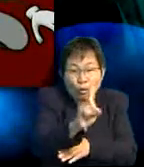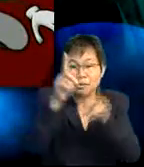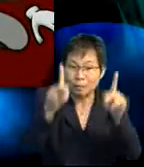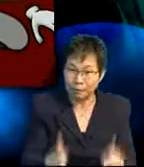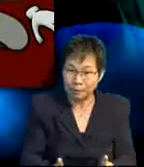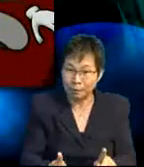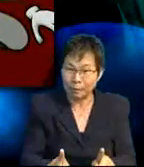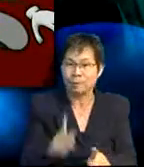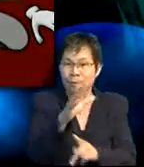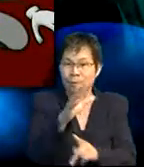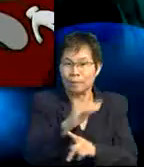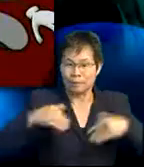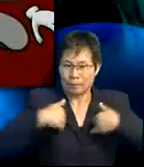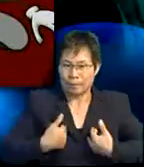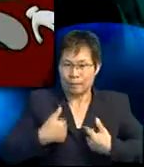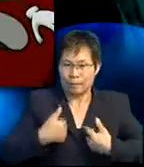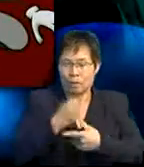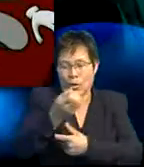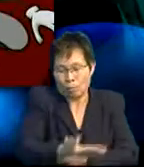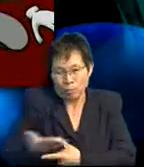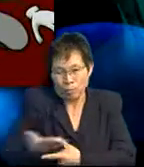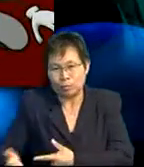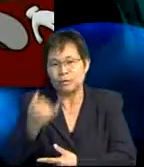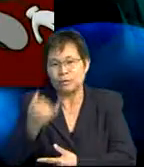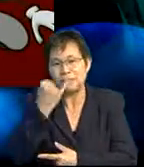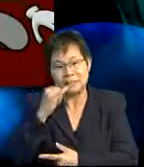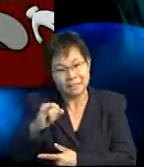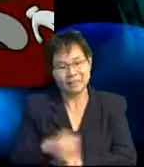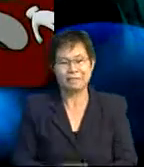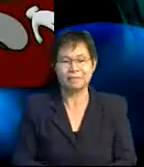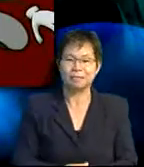a person, animal, or object is.